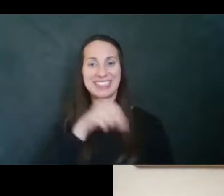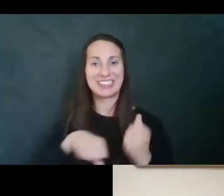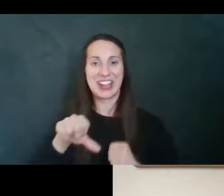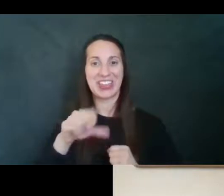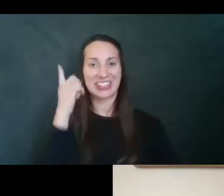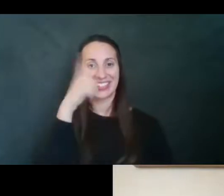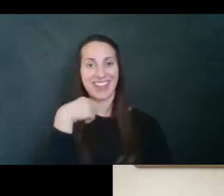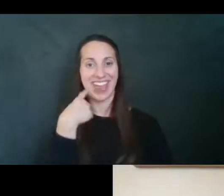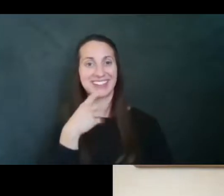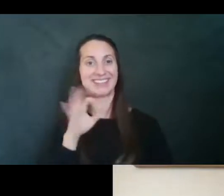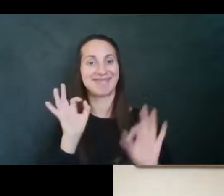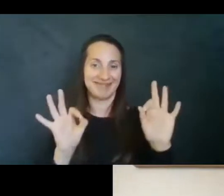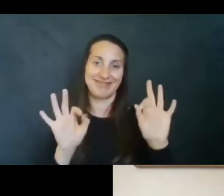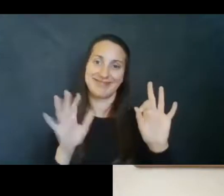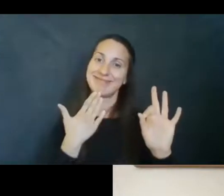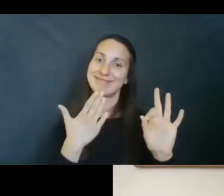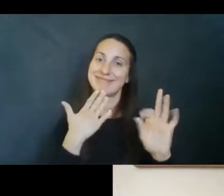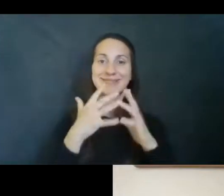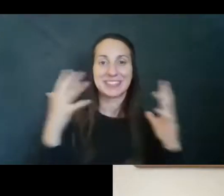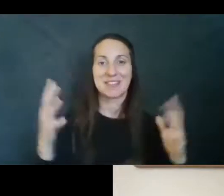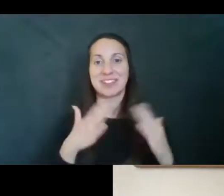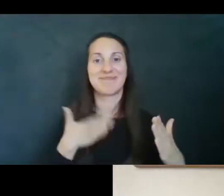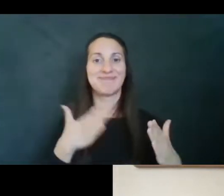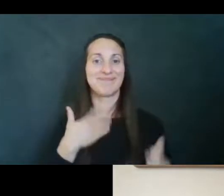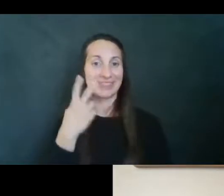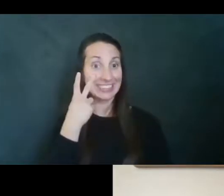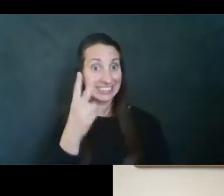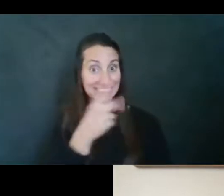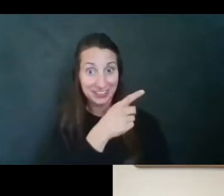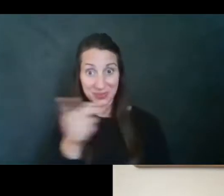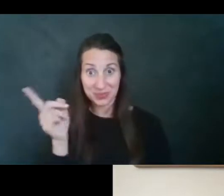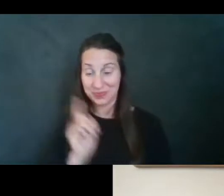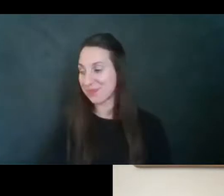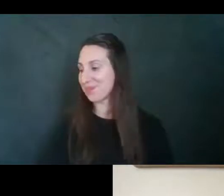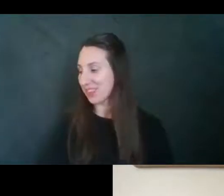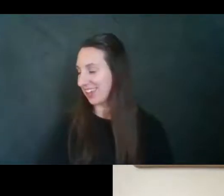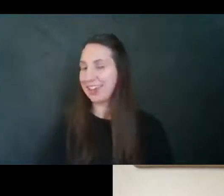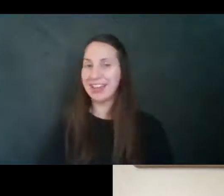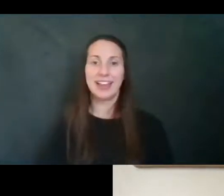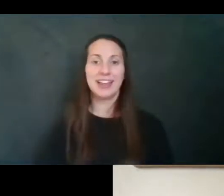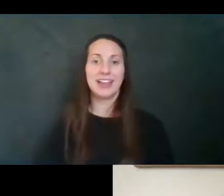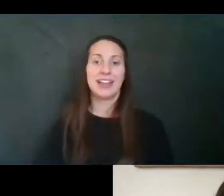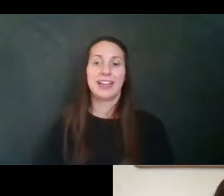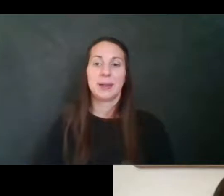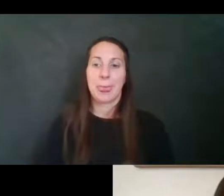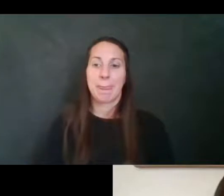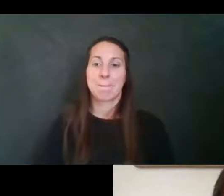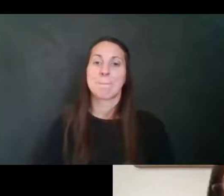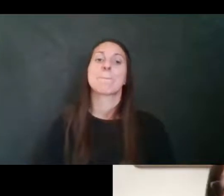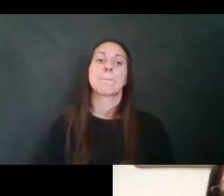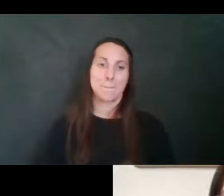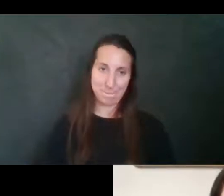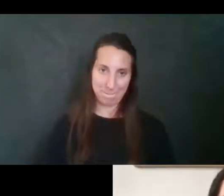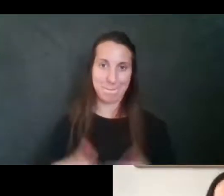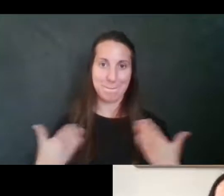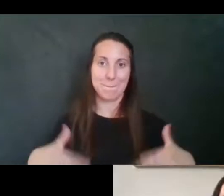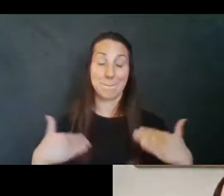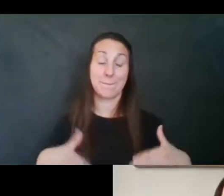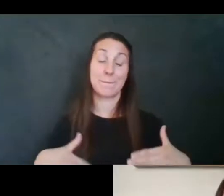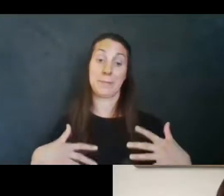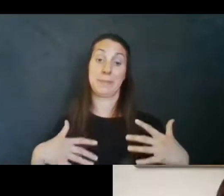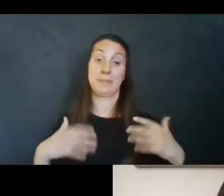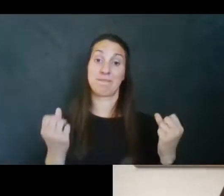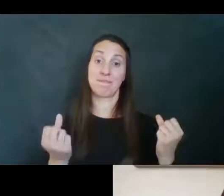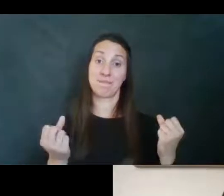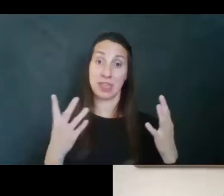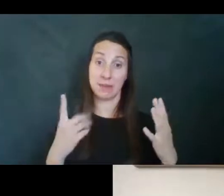much. So glad to see you all. So there have been a great number of